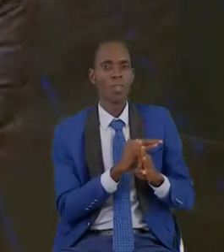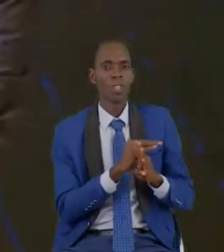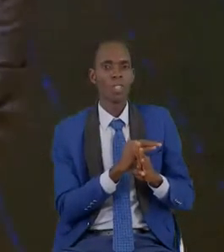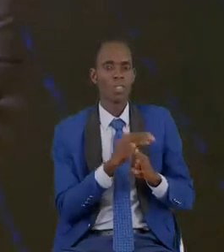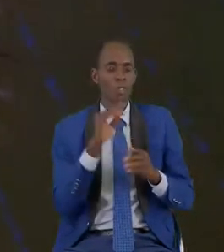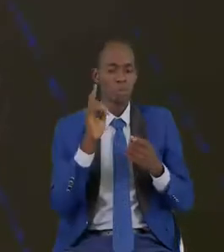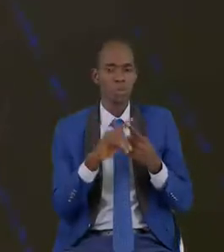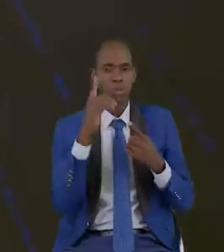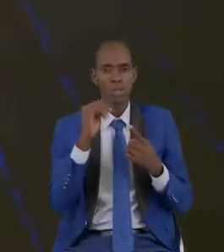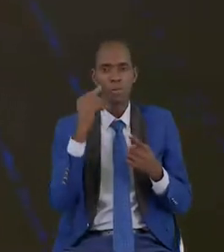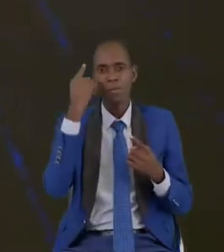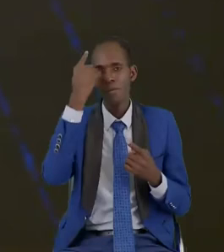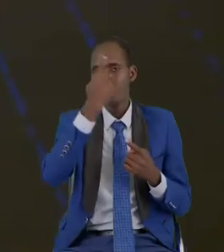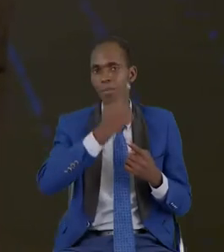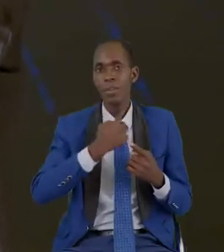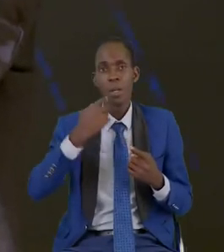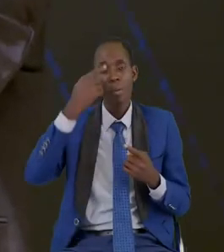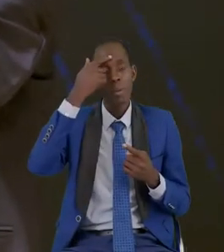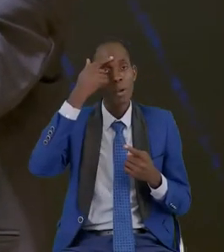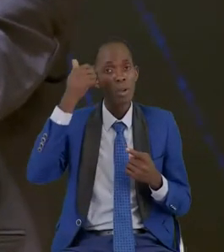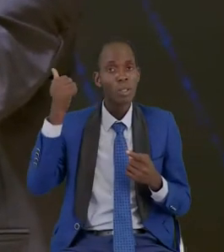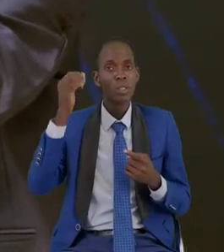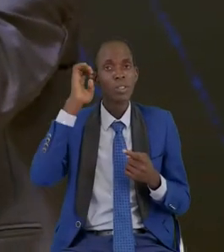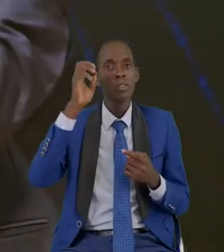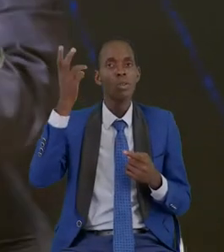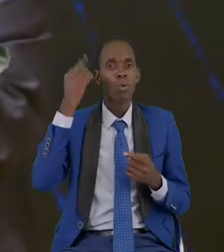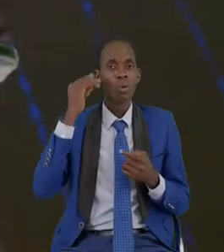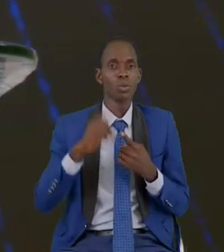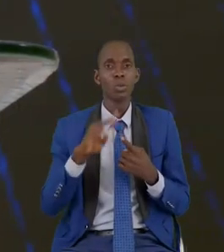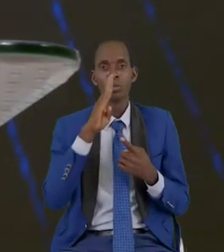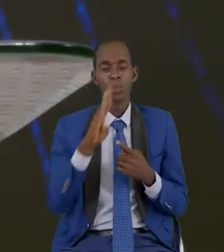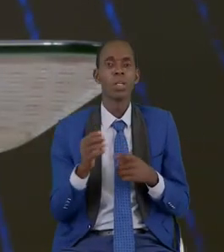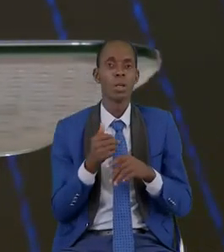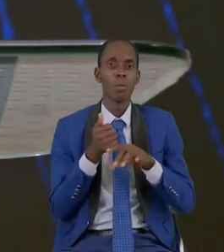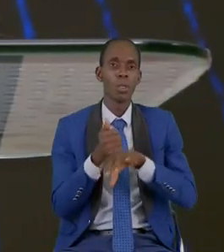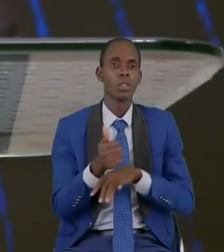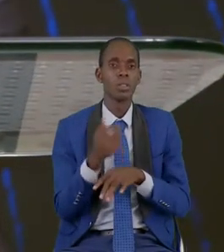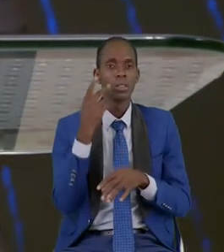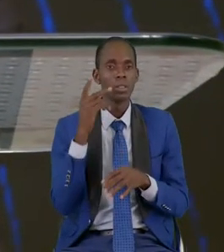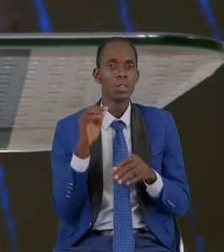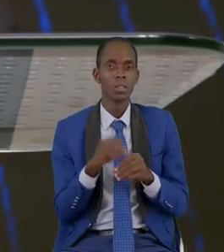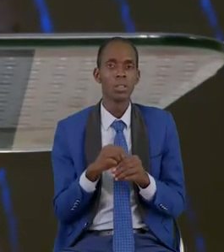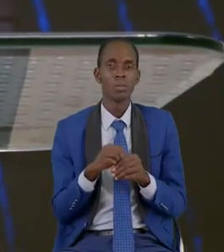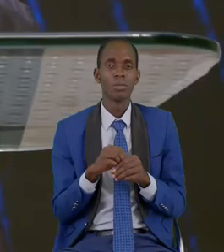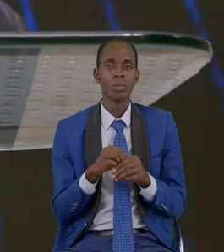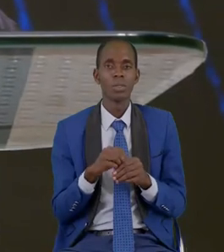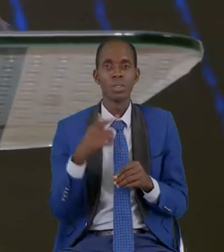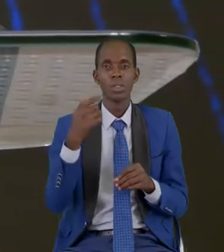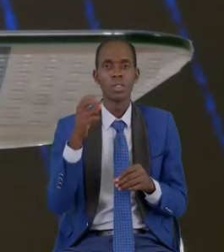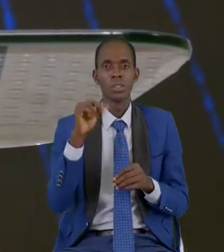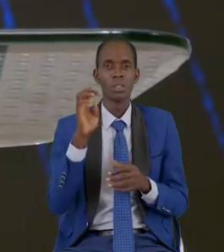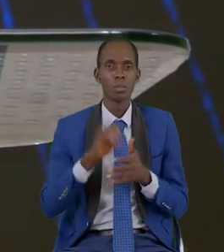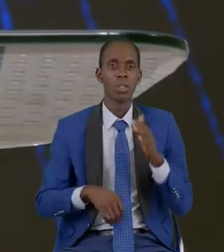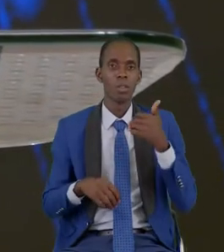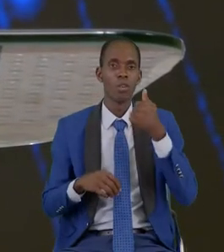because he was to be blamed. Look at look at it there in verse 14. And he